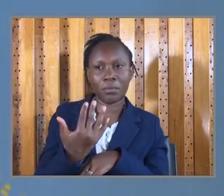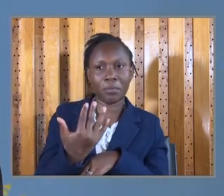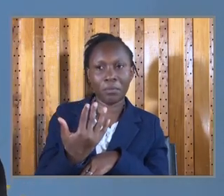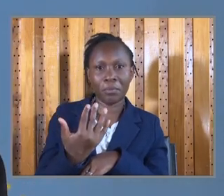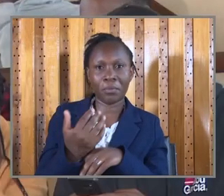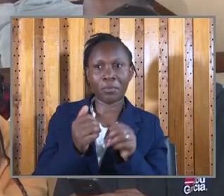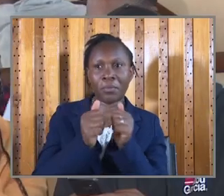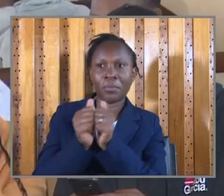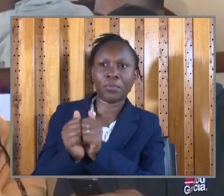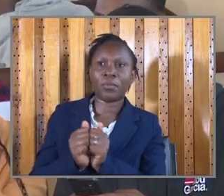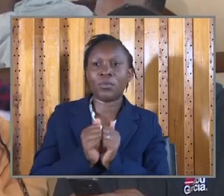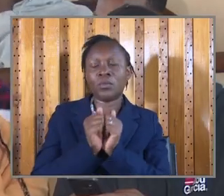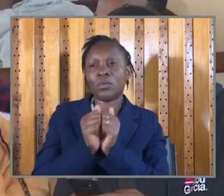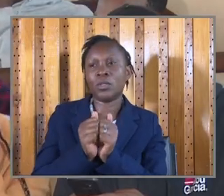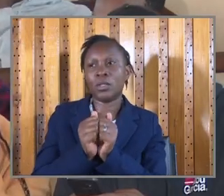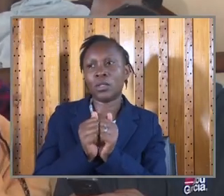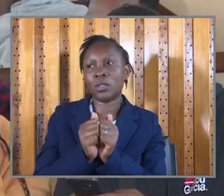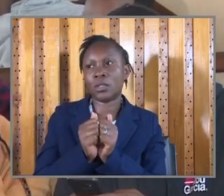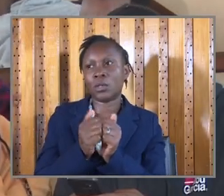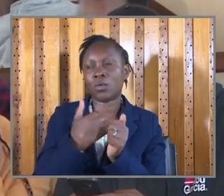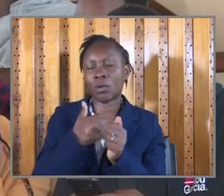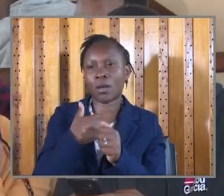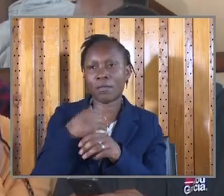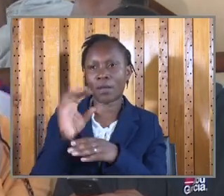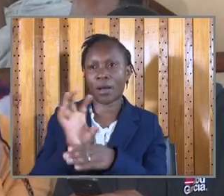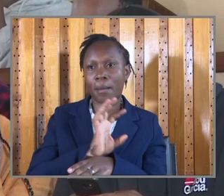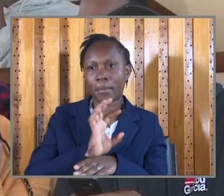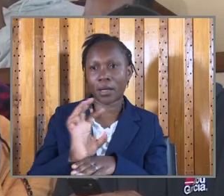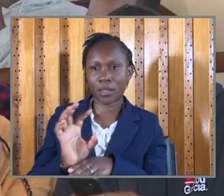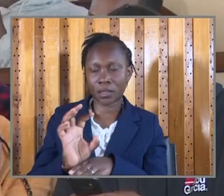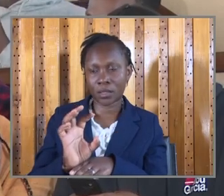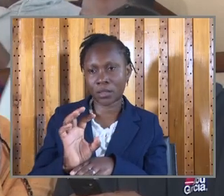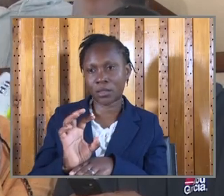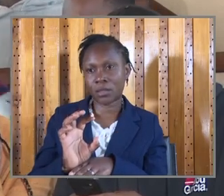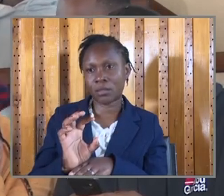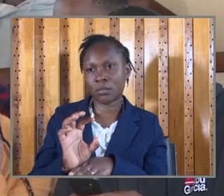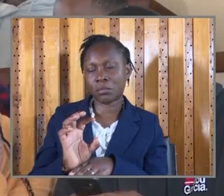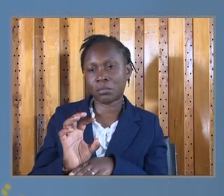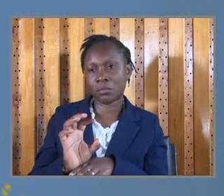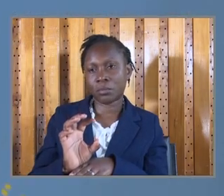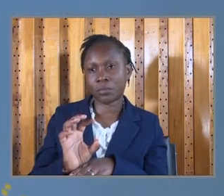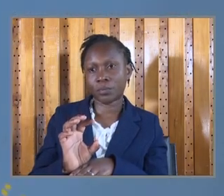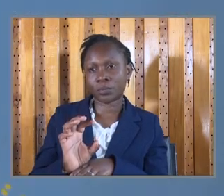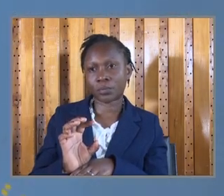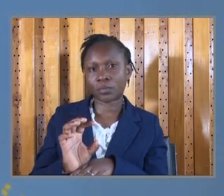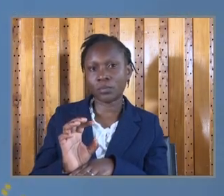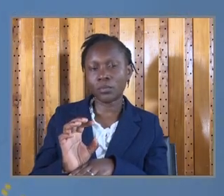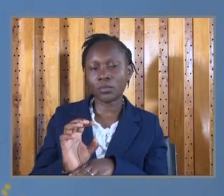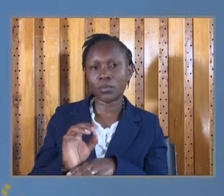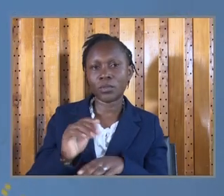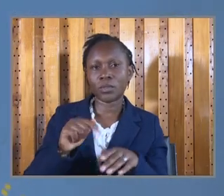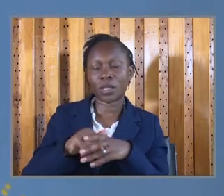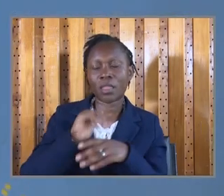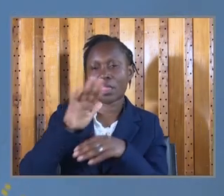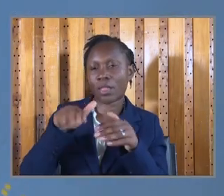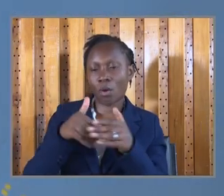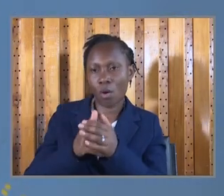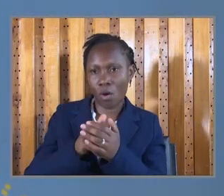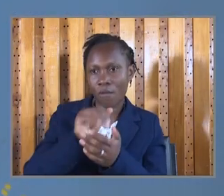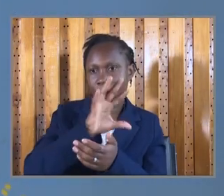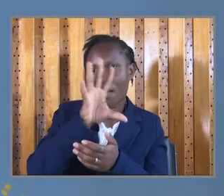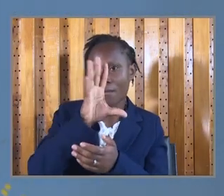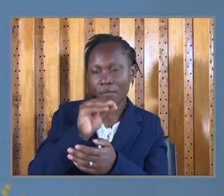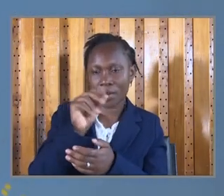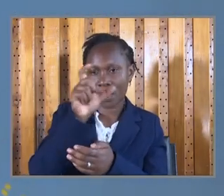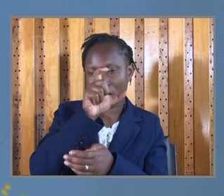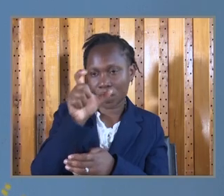Together, we have the know-how and industrial capacity to help scale up renewable capacity across your continent. The EU